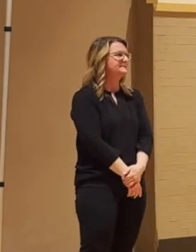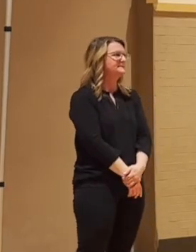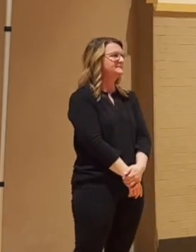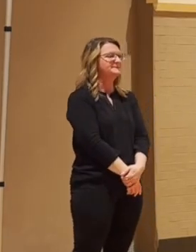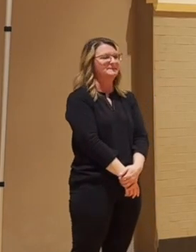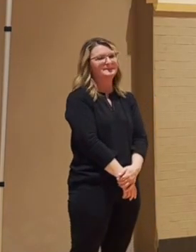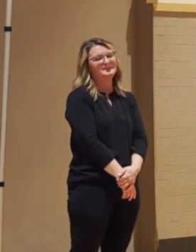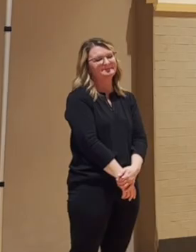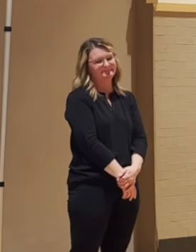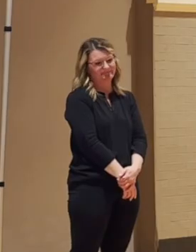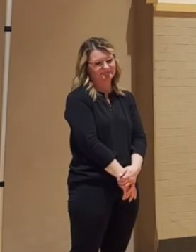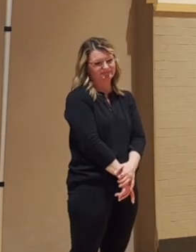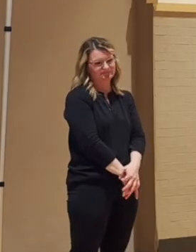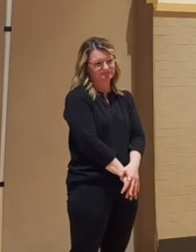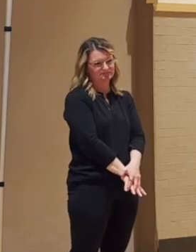underneath.